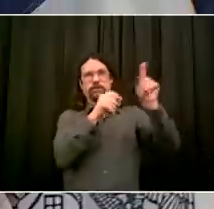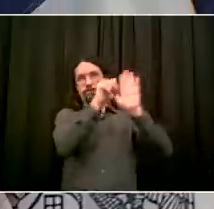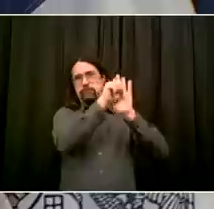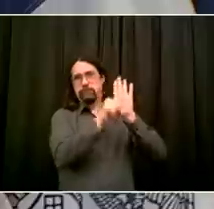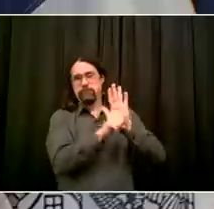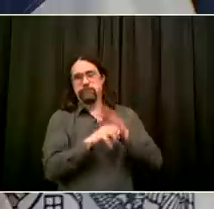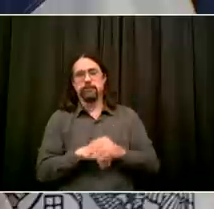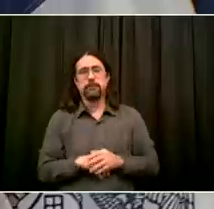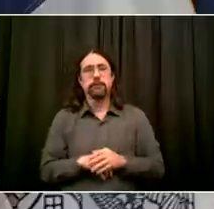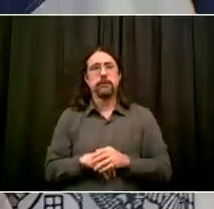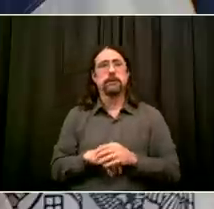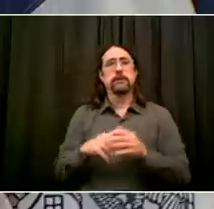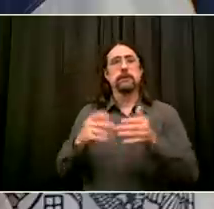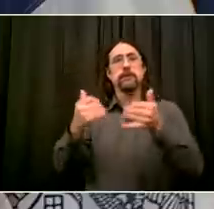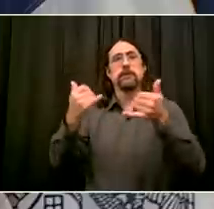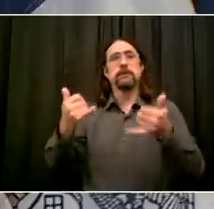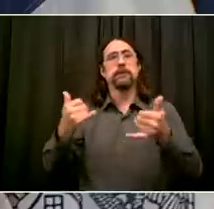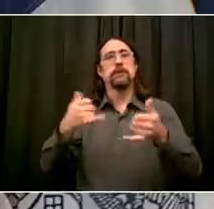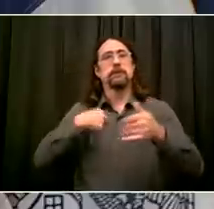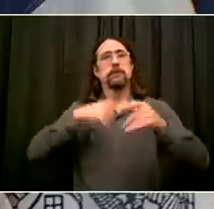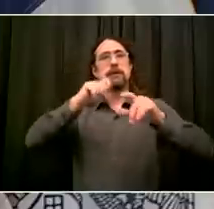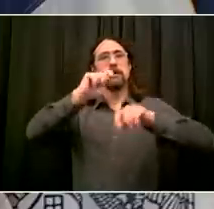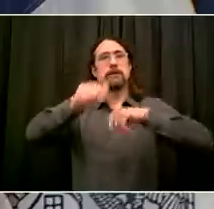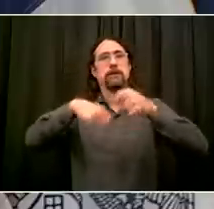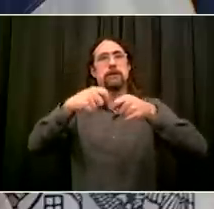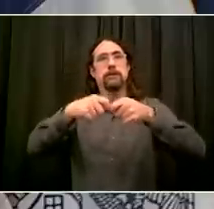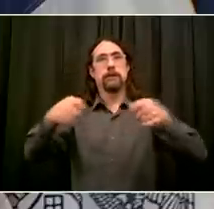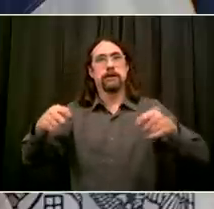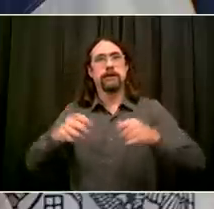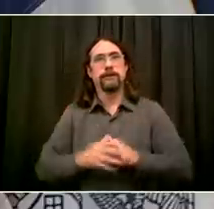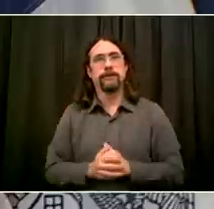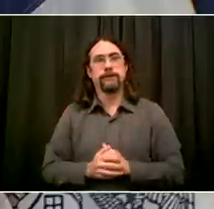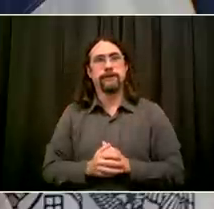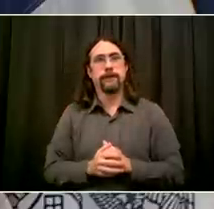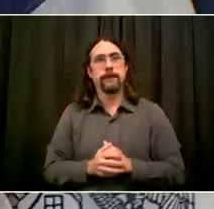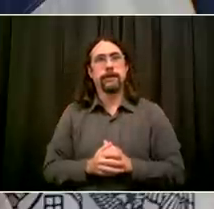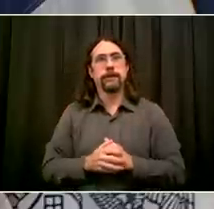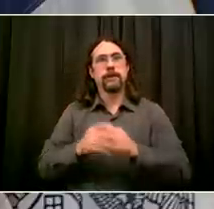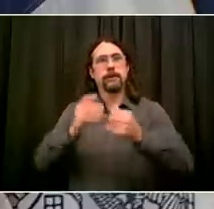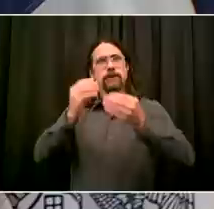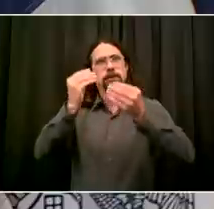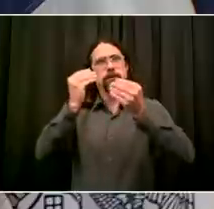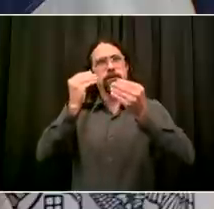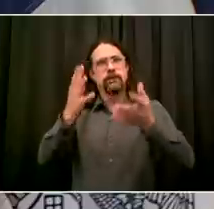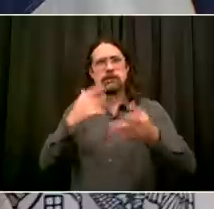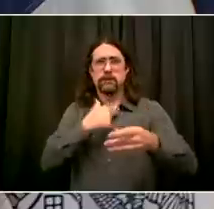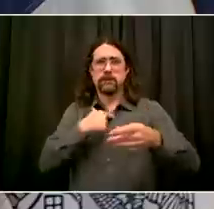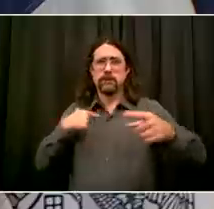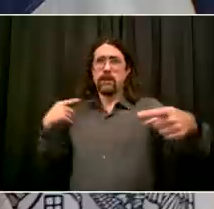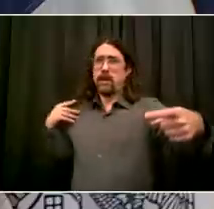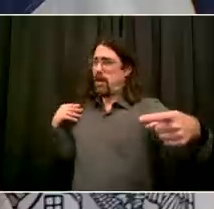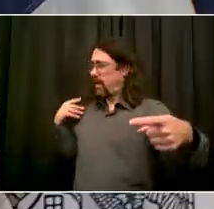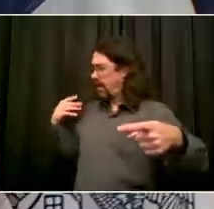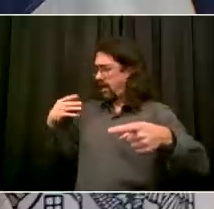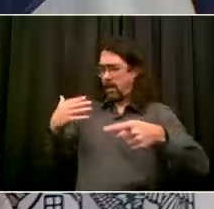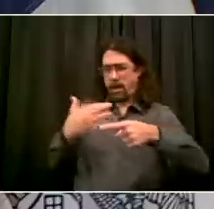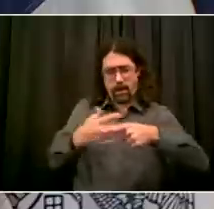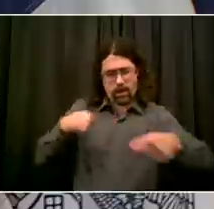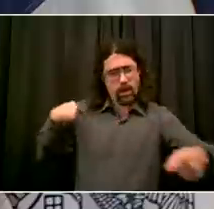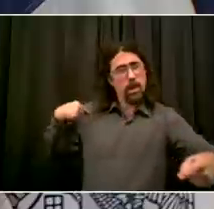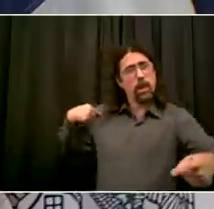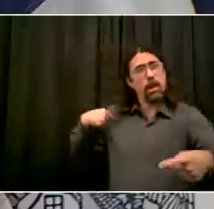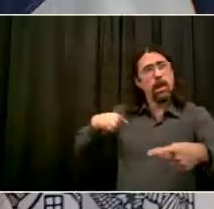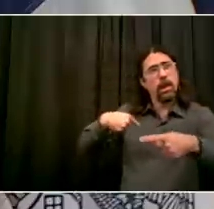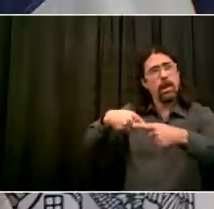data, by focusing on the science. This is what has differentiated New York City from so much of the rest of the United States, and even from a lot of other